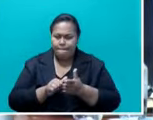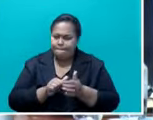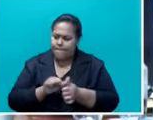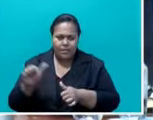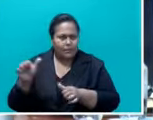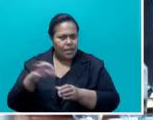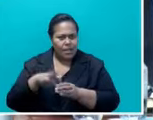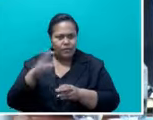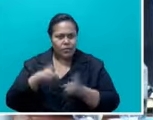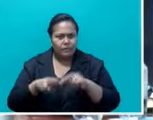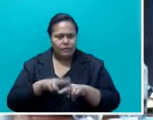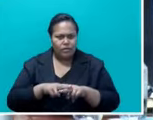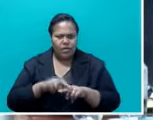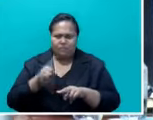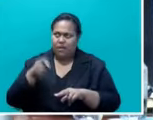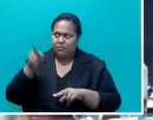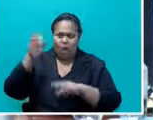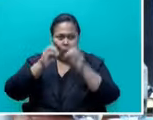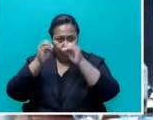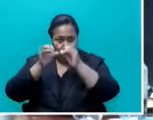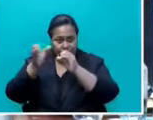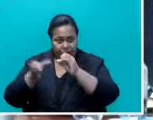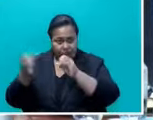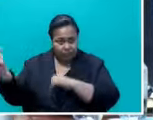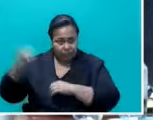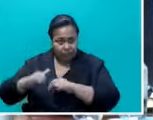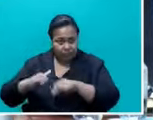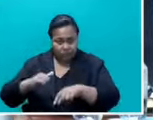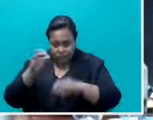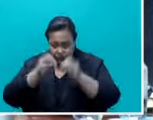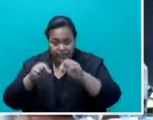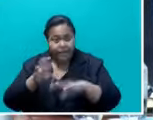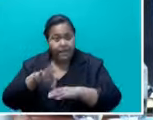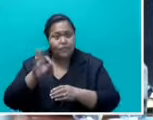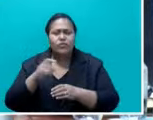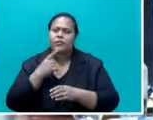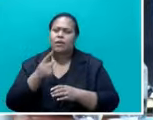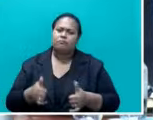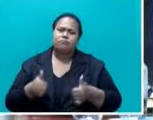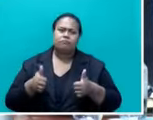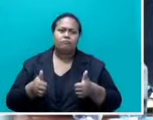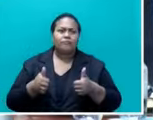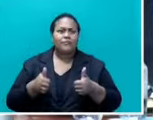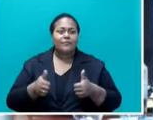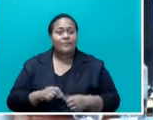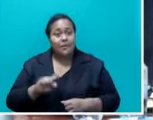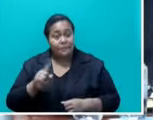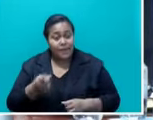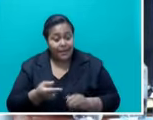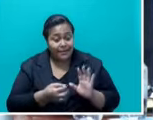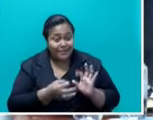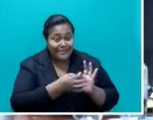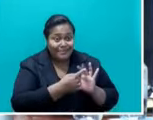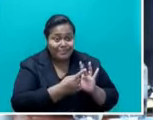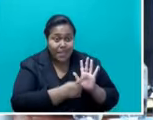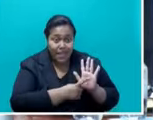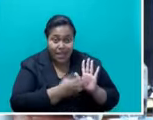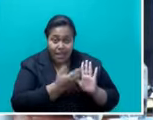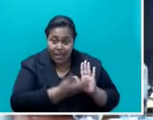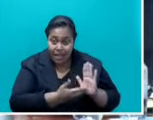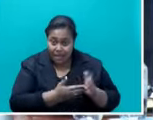so. These bills, however, Honorable Speaker, is telling us that elections in 2014